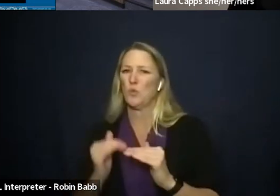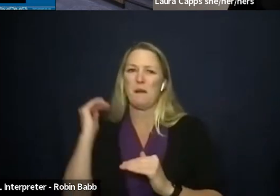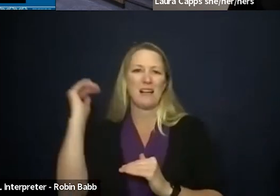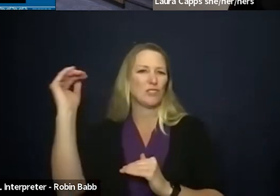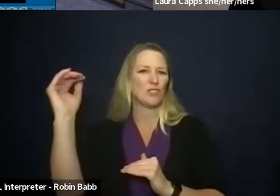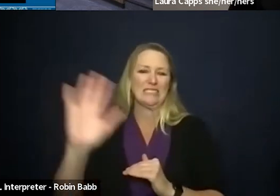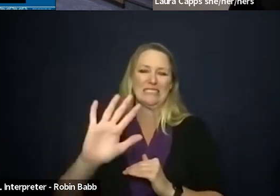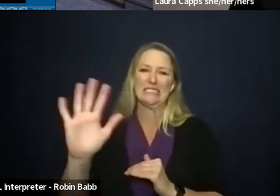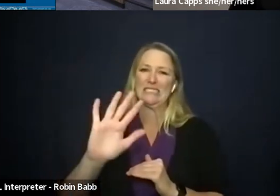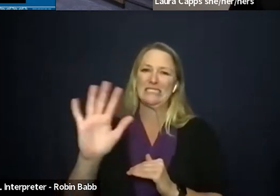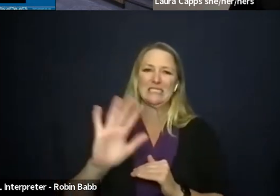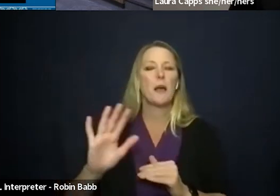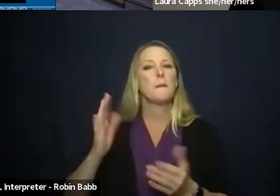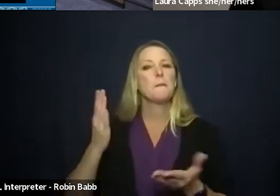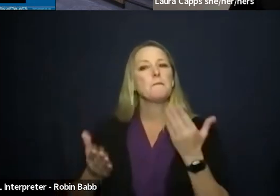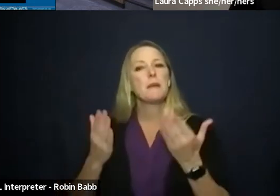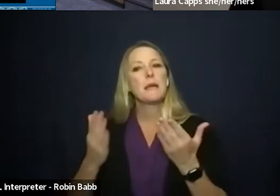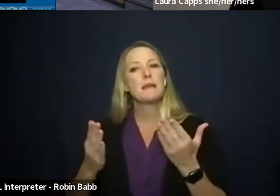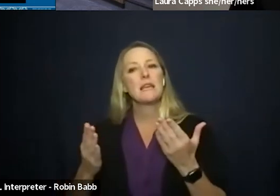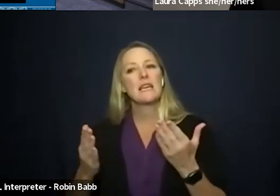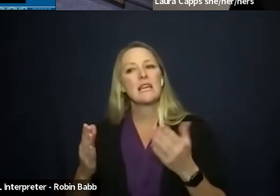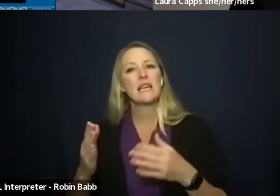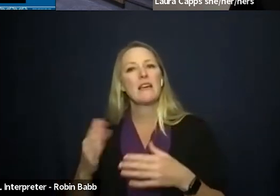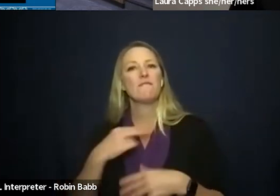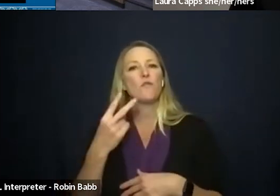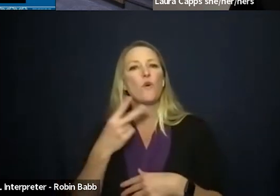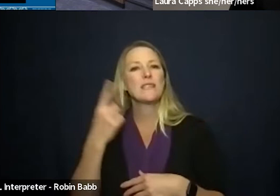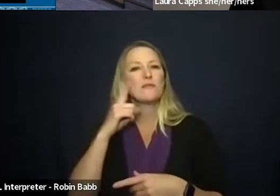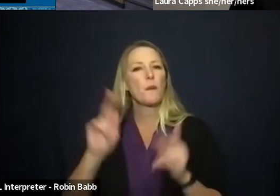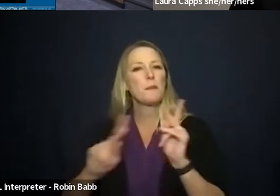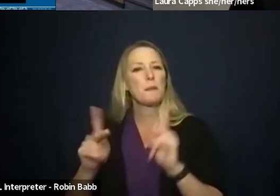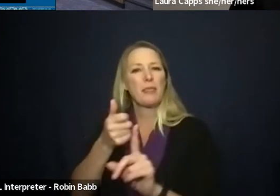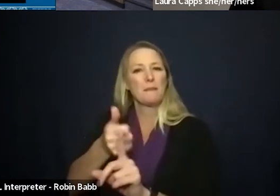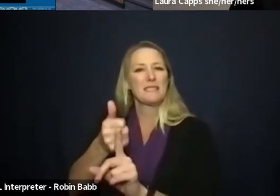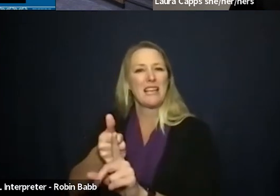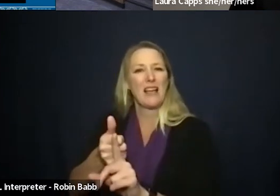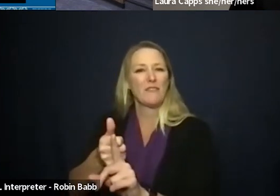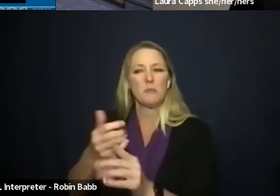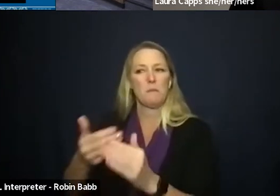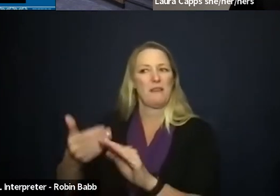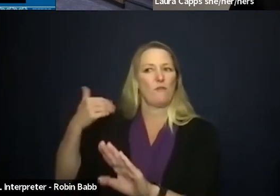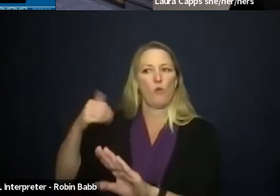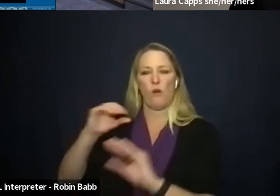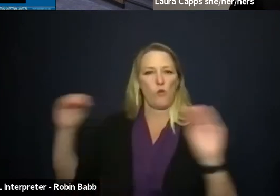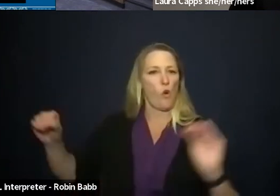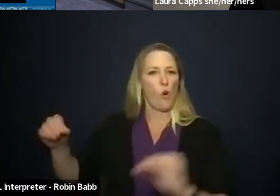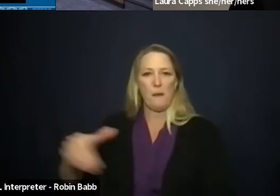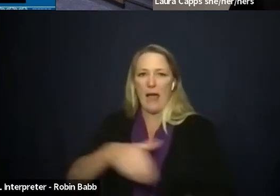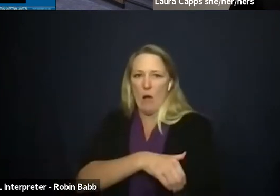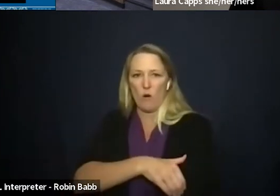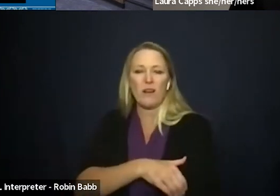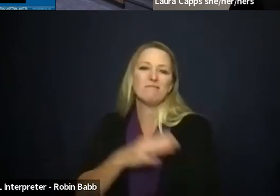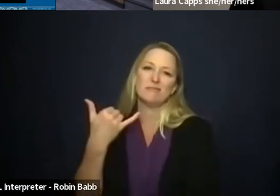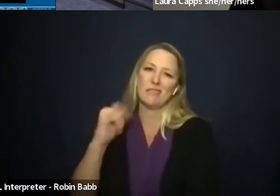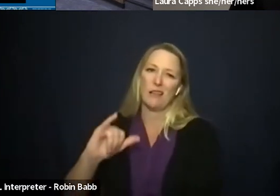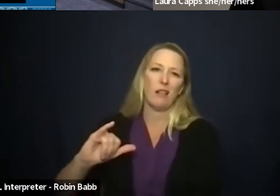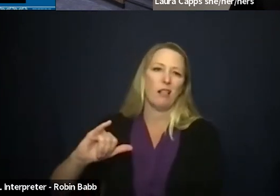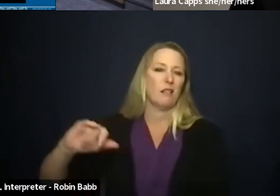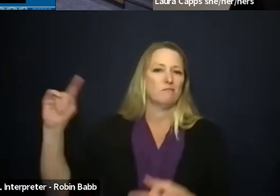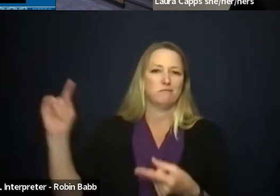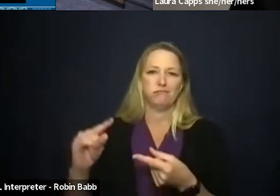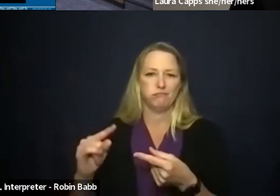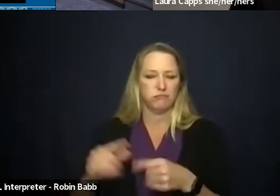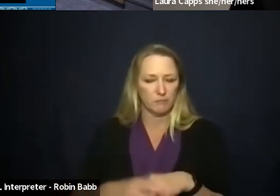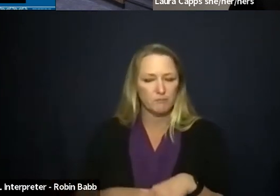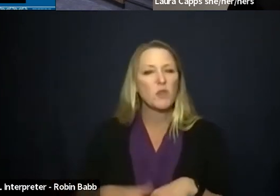risk of diluting the voice of historically underrepresented students parents and families we support the equity map because it proposes five distinct districts that are